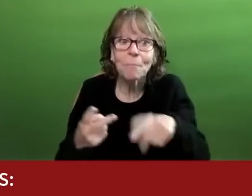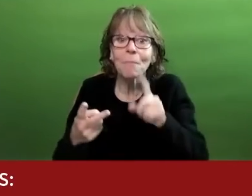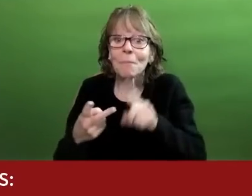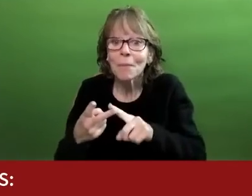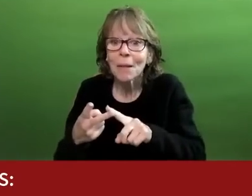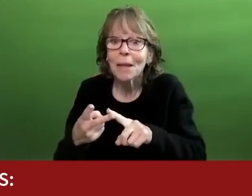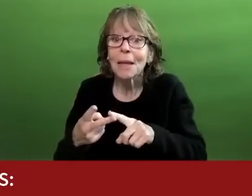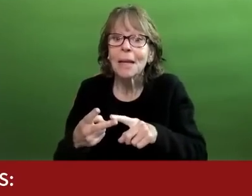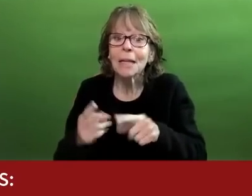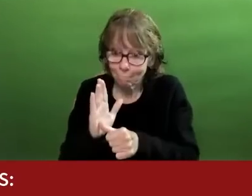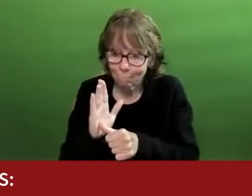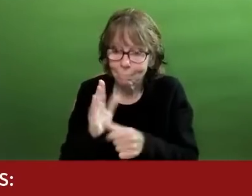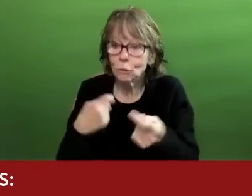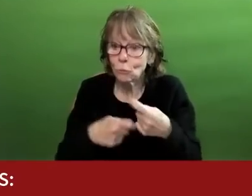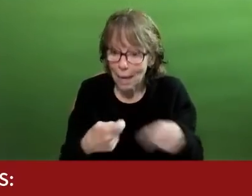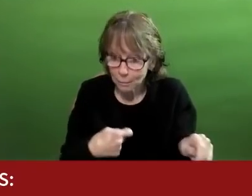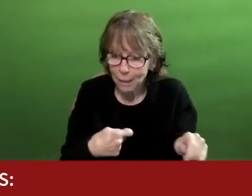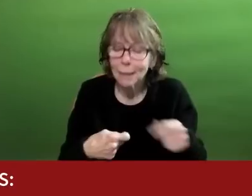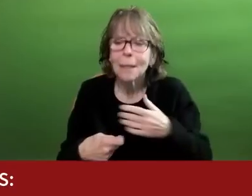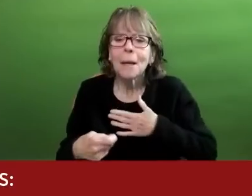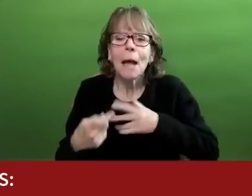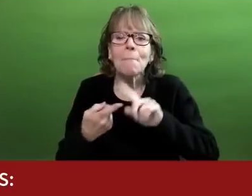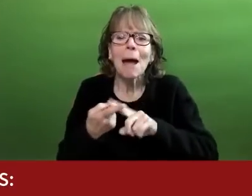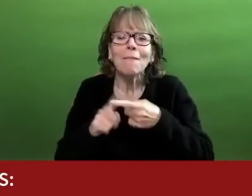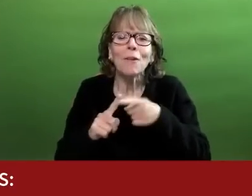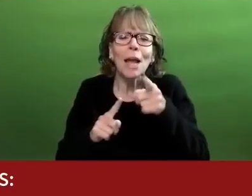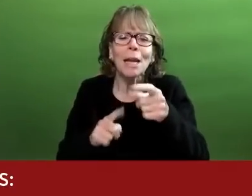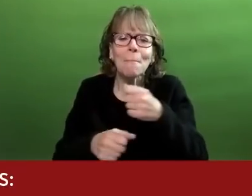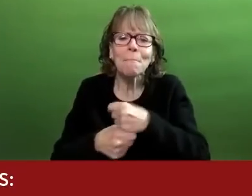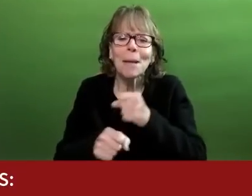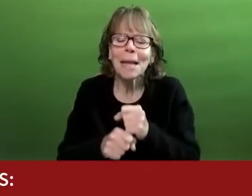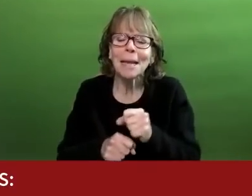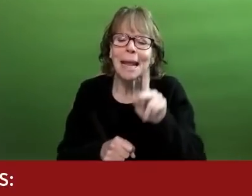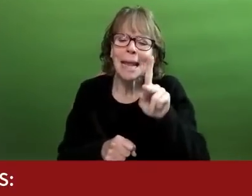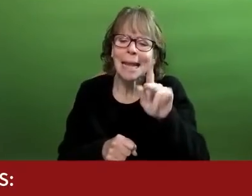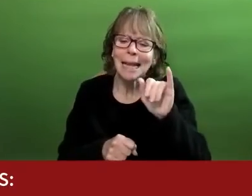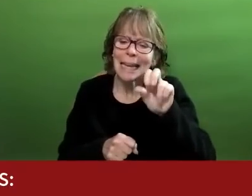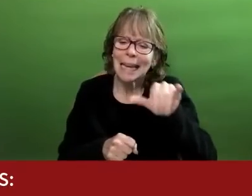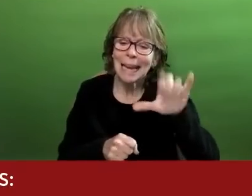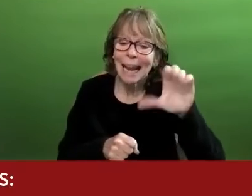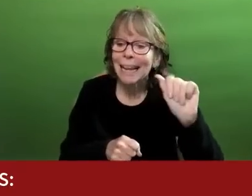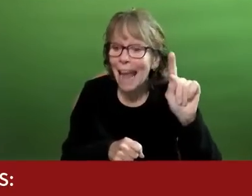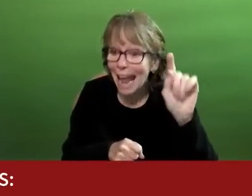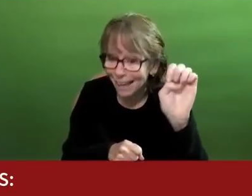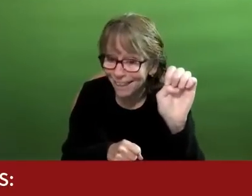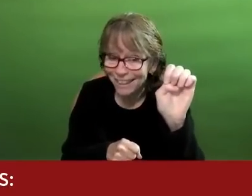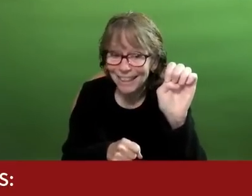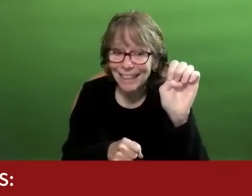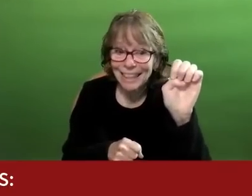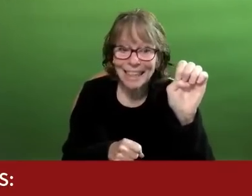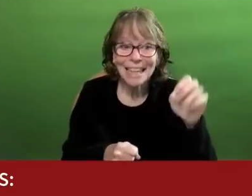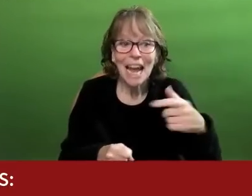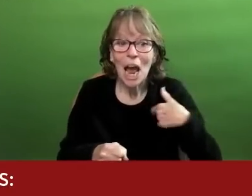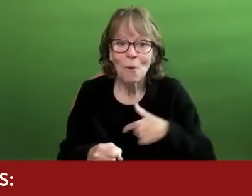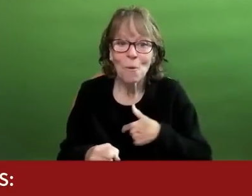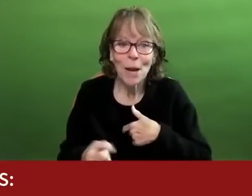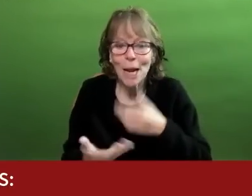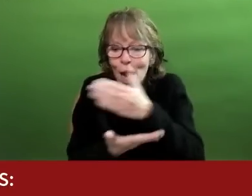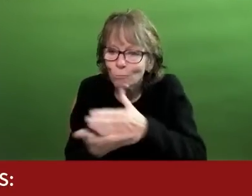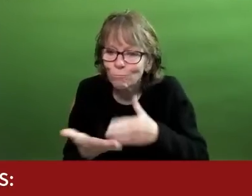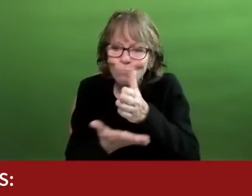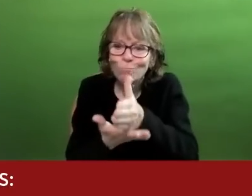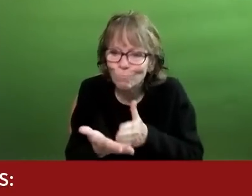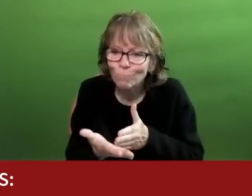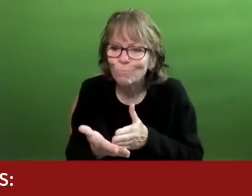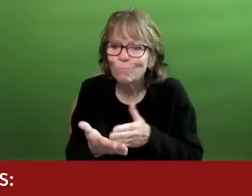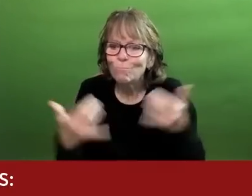a picture of my friends made a kidney cake, and then we cut it open to celebrate getting a kidney transplant. So we had a